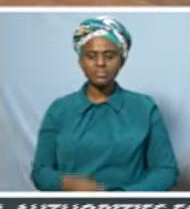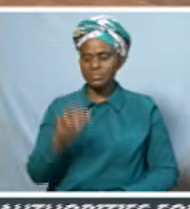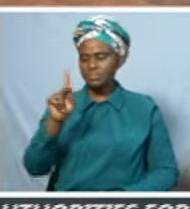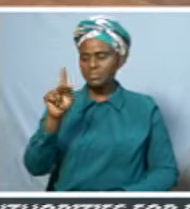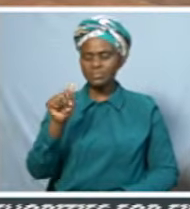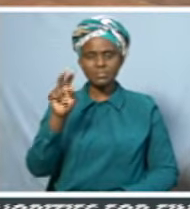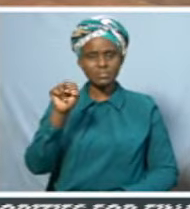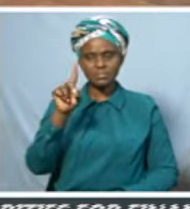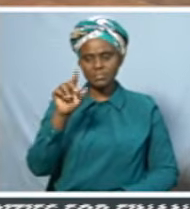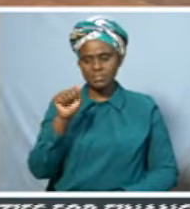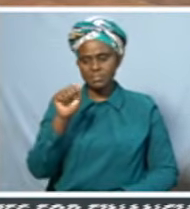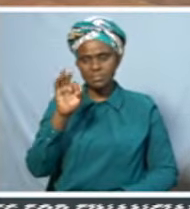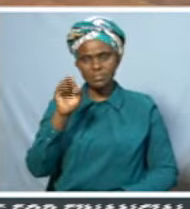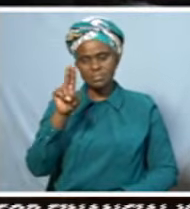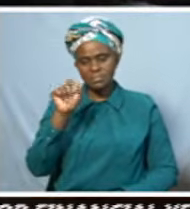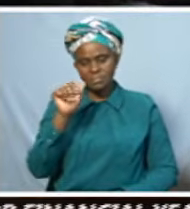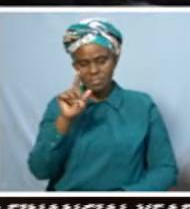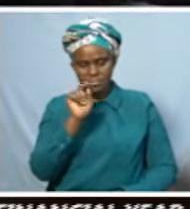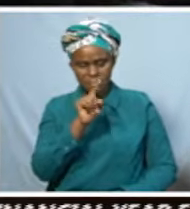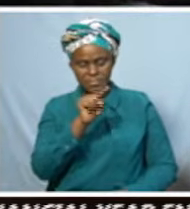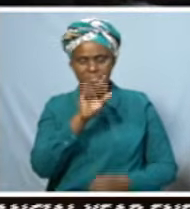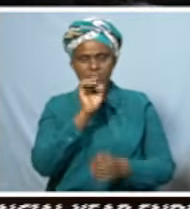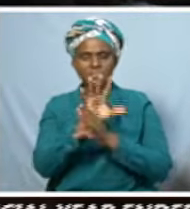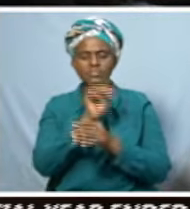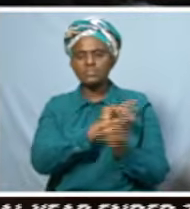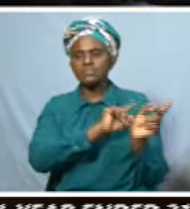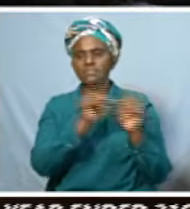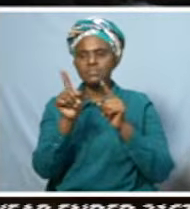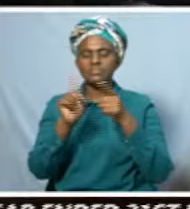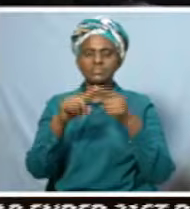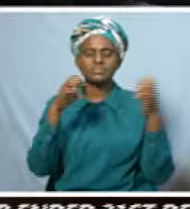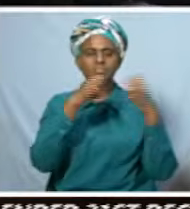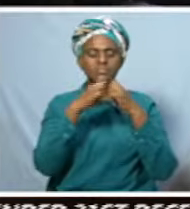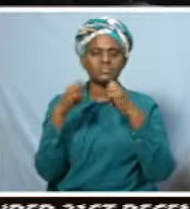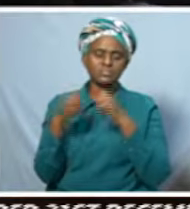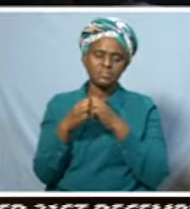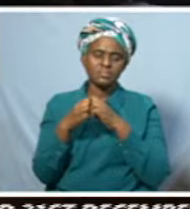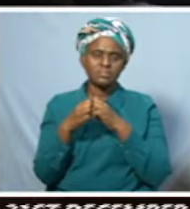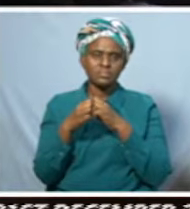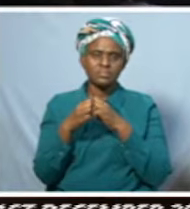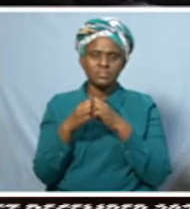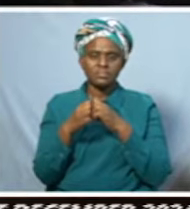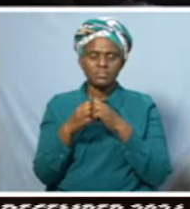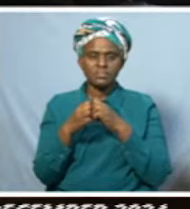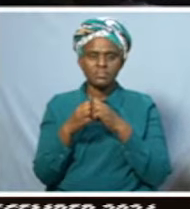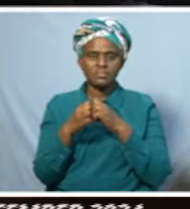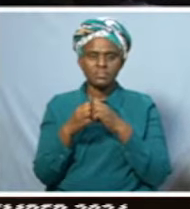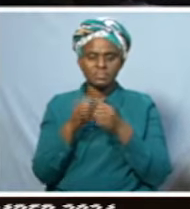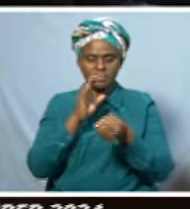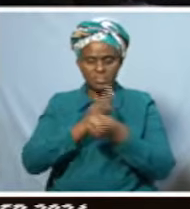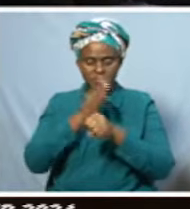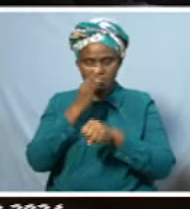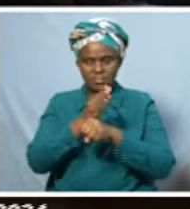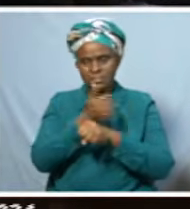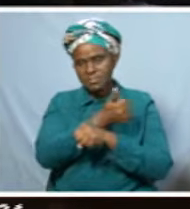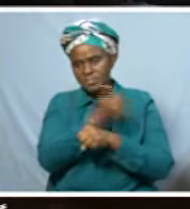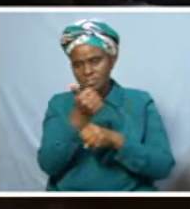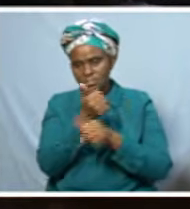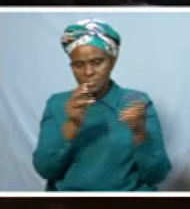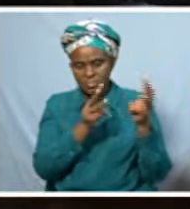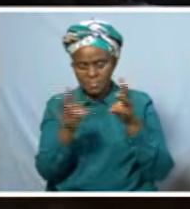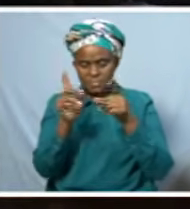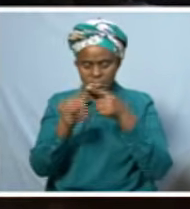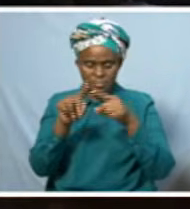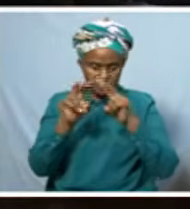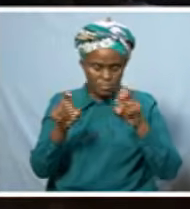Kandafula. Yeah, what I'm saying, that cashier goes to bank. Then after any modalities to counter